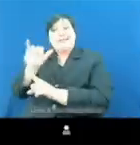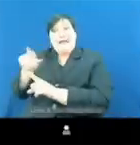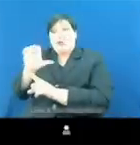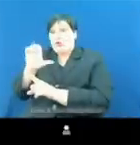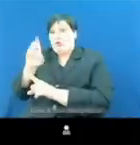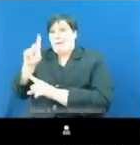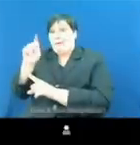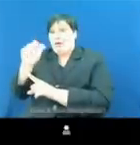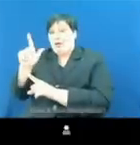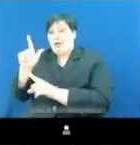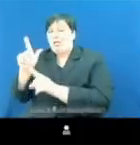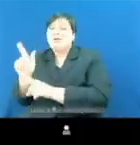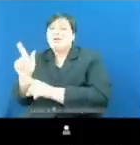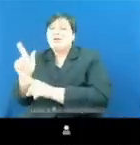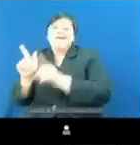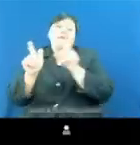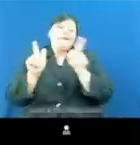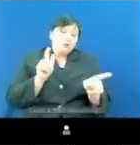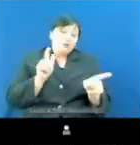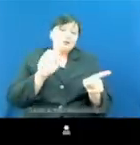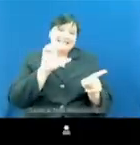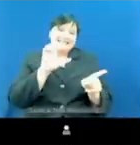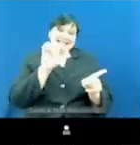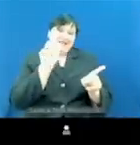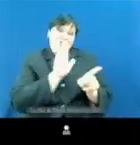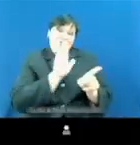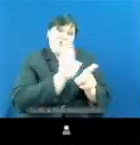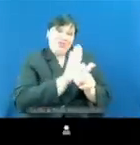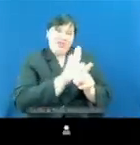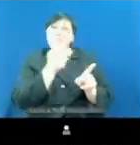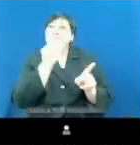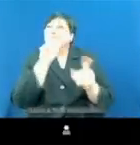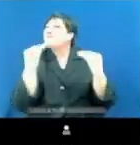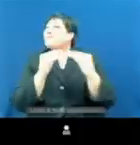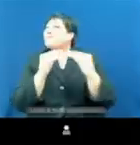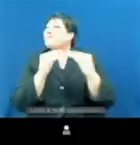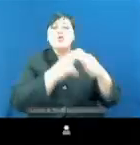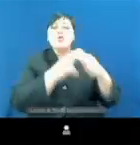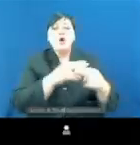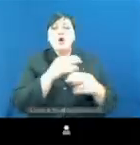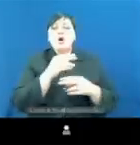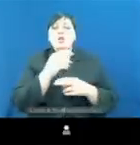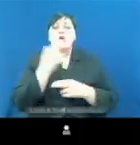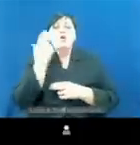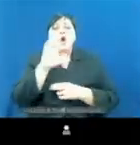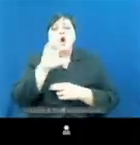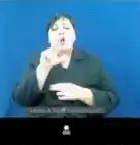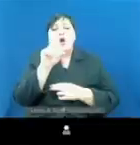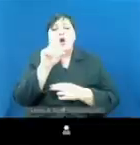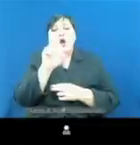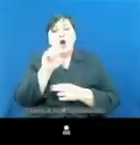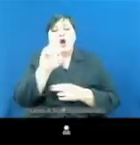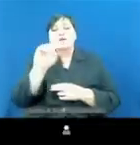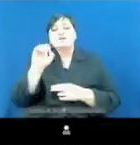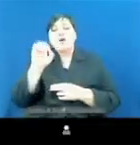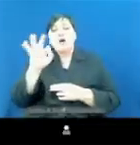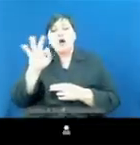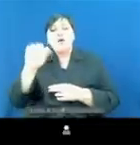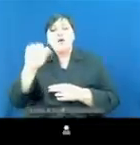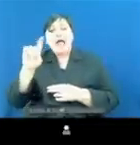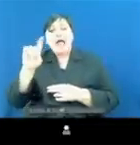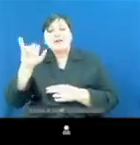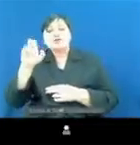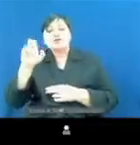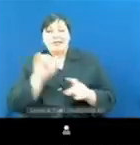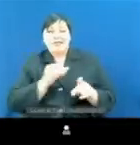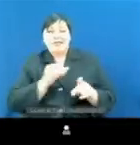what we call a cause of action. So you think crime in the criminal case setting, cause of actions are in the civil, and